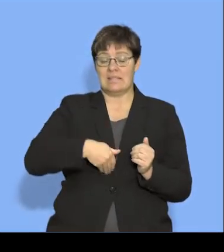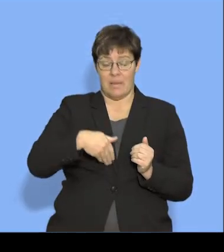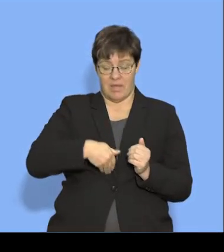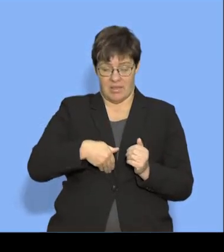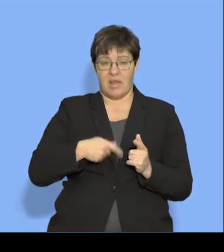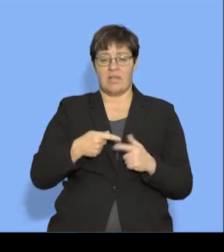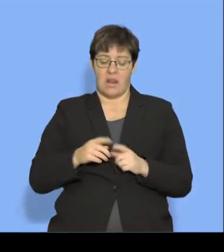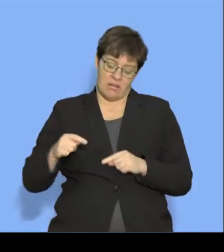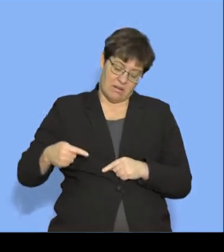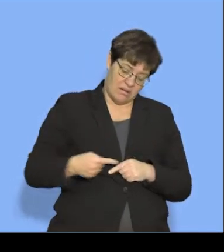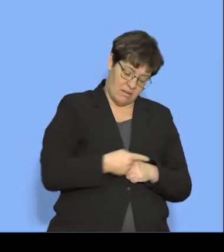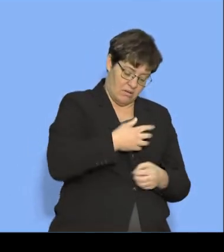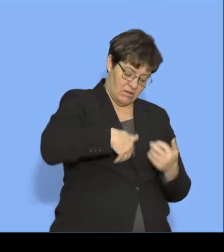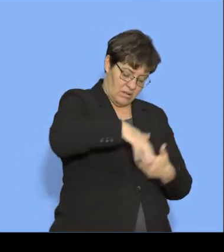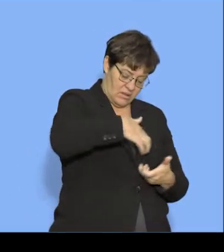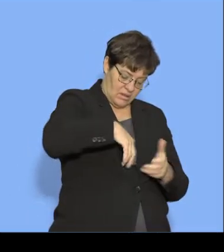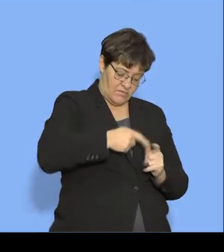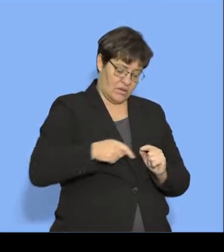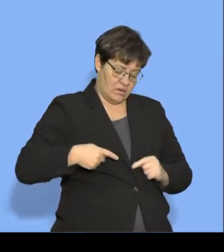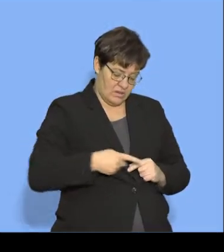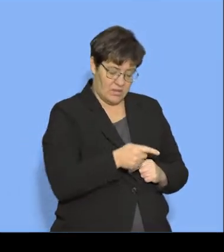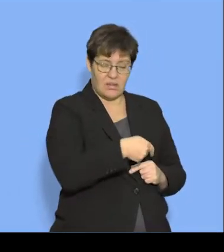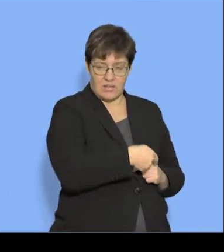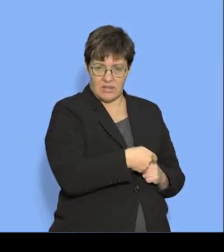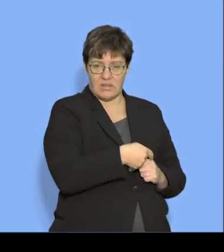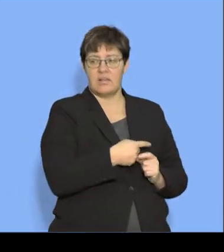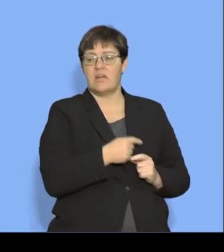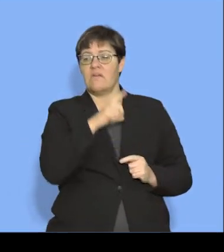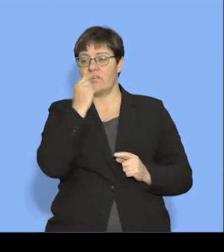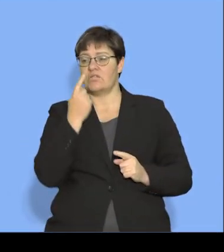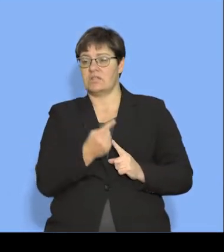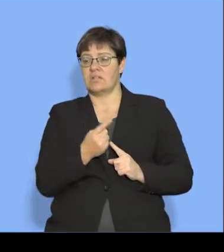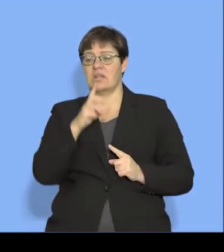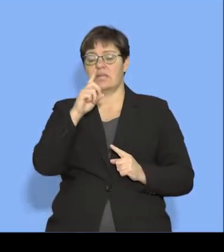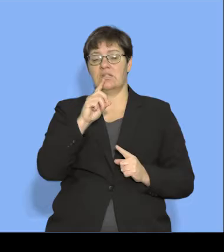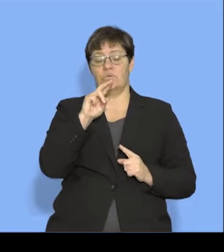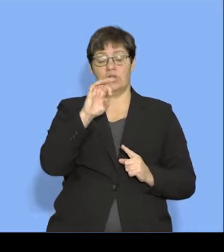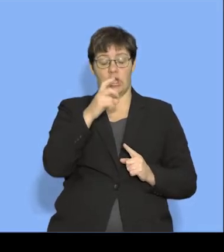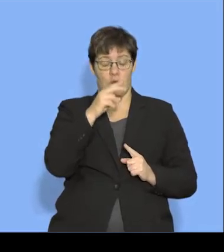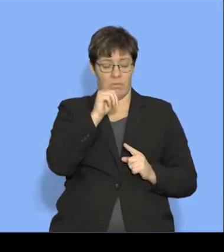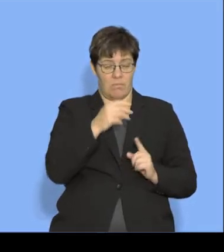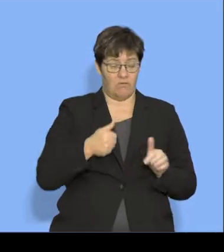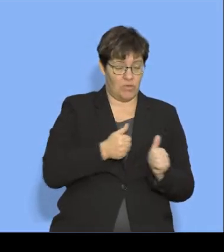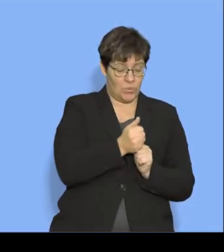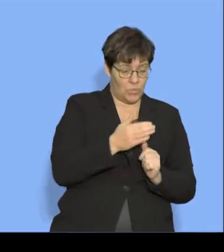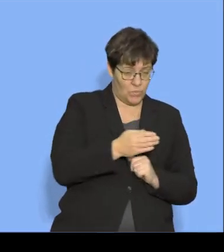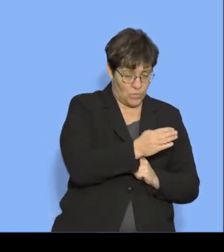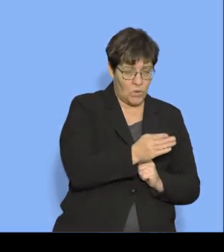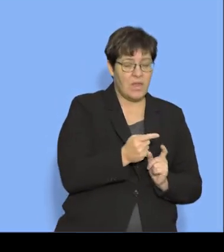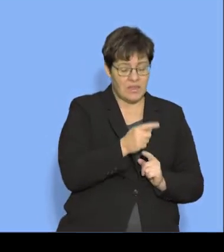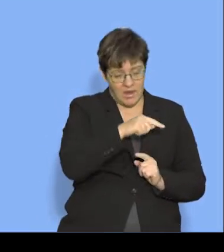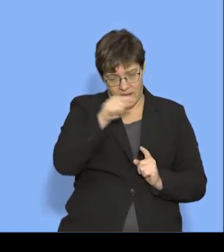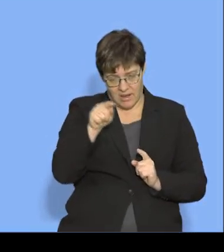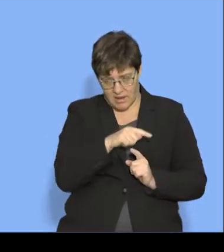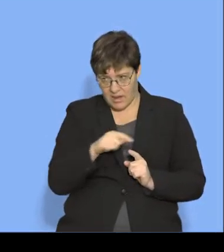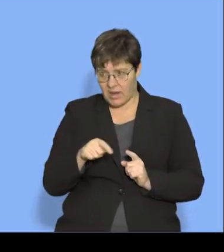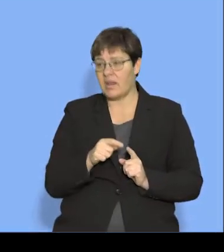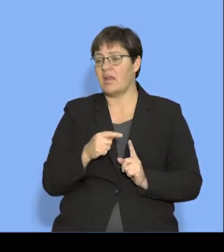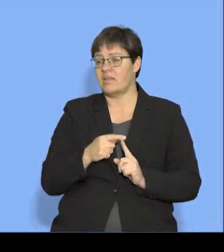stomach then moves into the small intestine, of which the first part is called the duodenum, followed by the